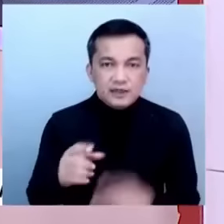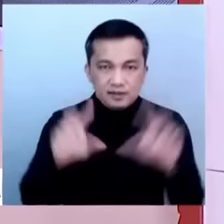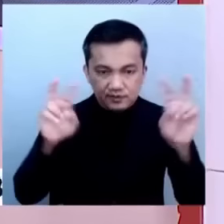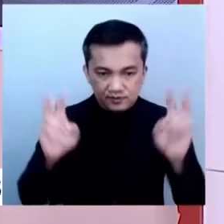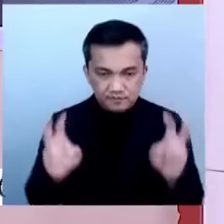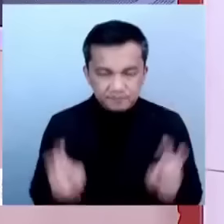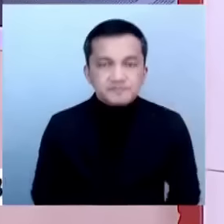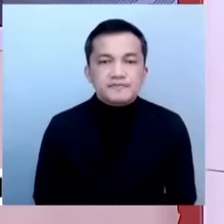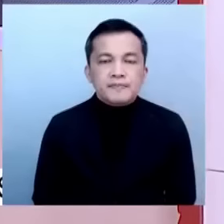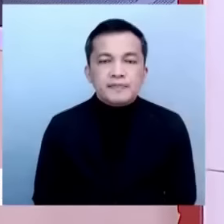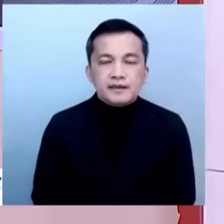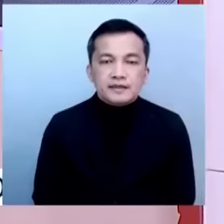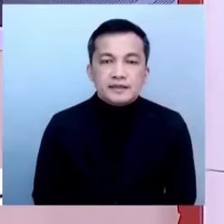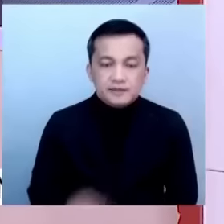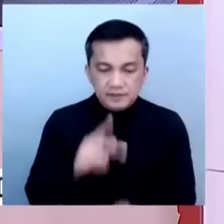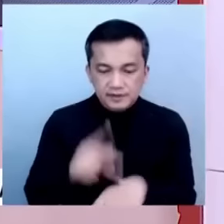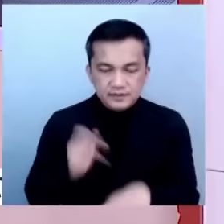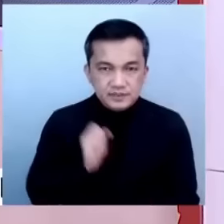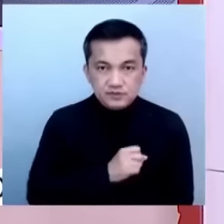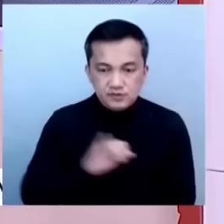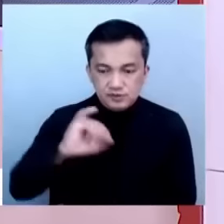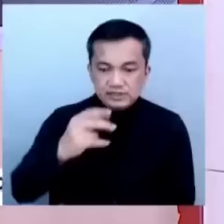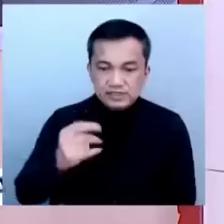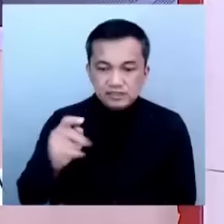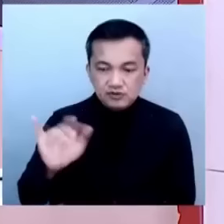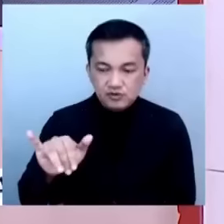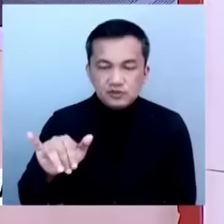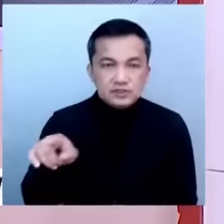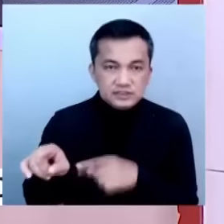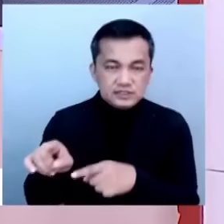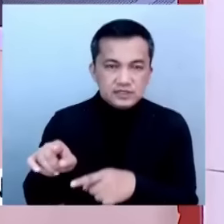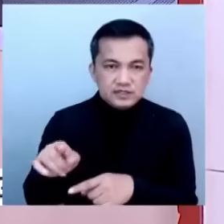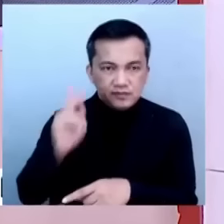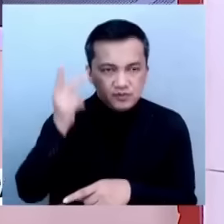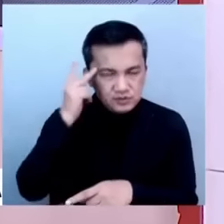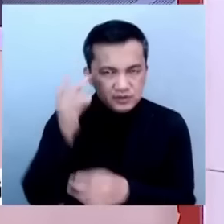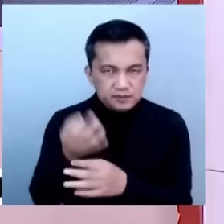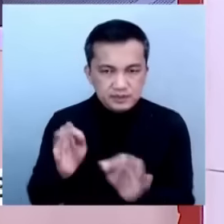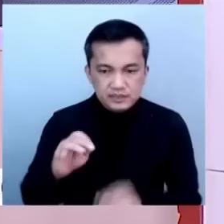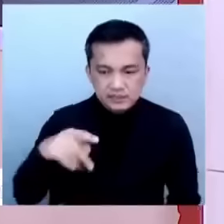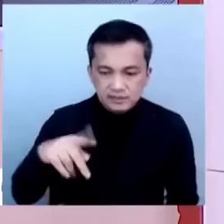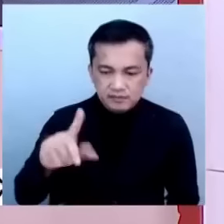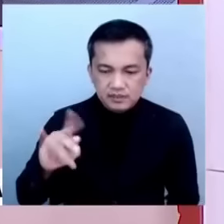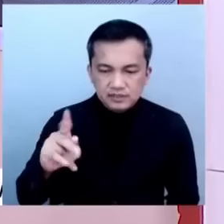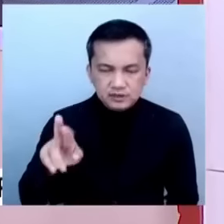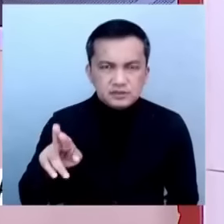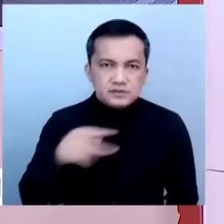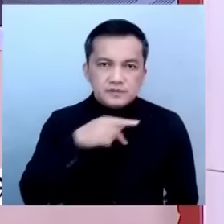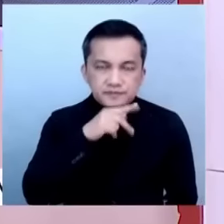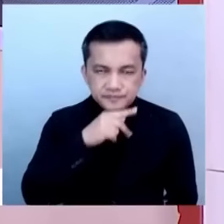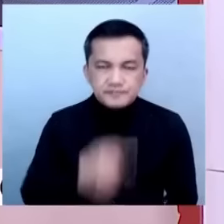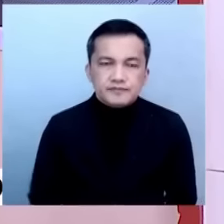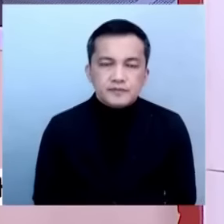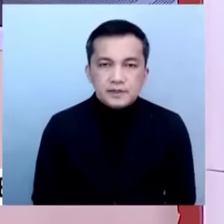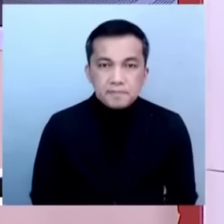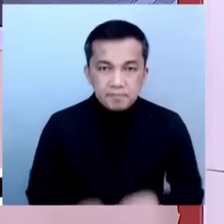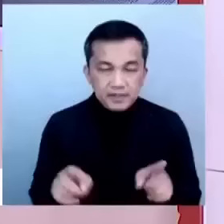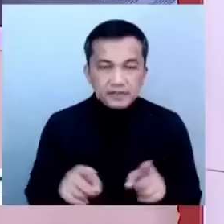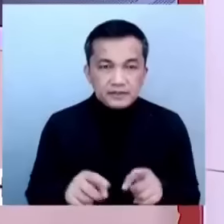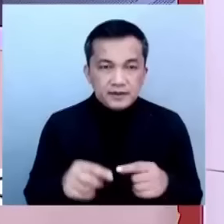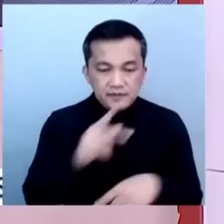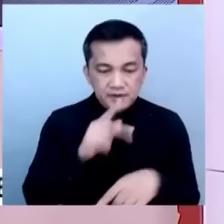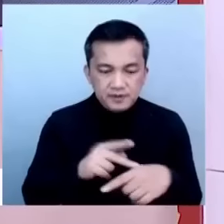Philippine Senator Jinggoy Estrada becomes the latest politician to be acquitted in his plunder case in the pork barrel scam. But the Philippine Anti-Graft